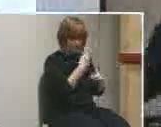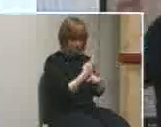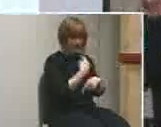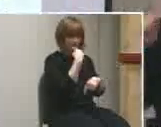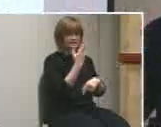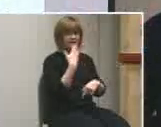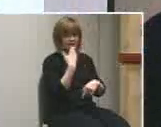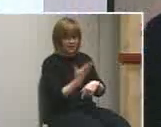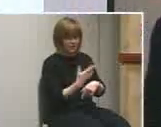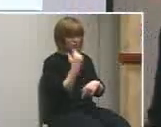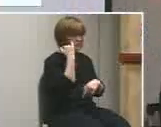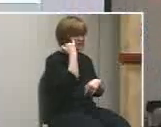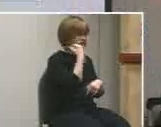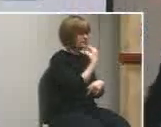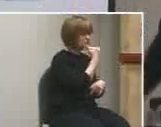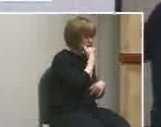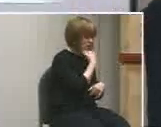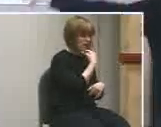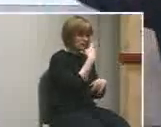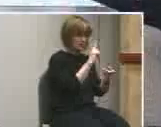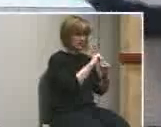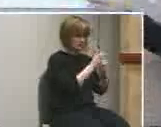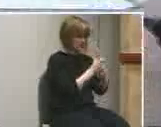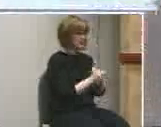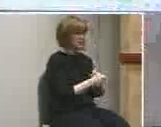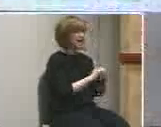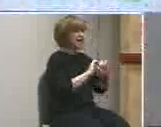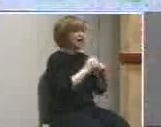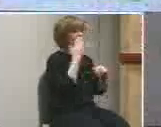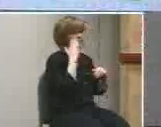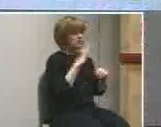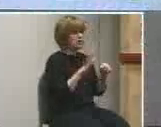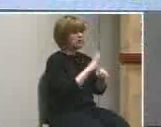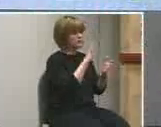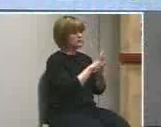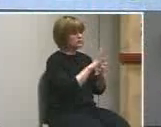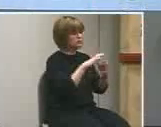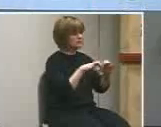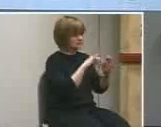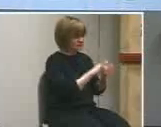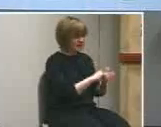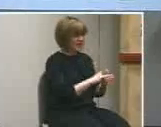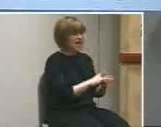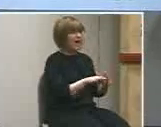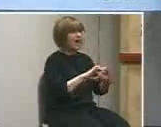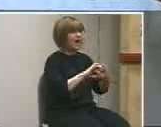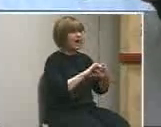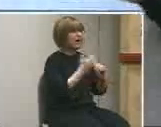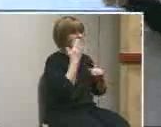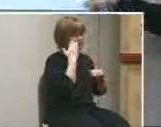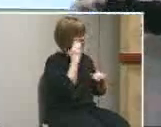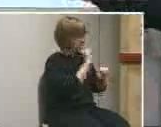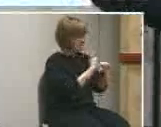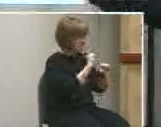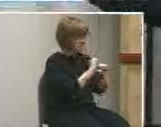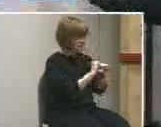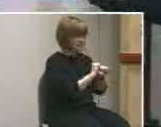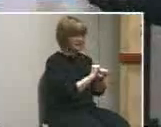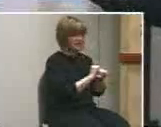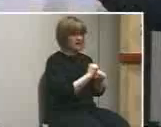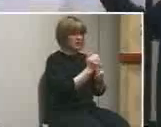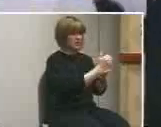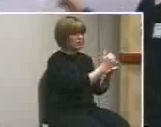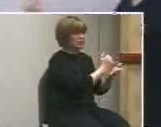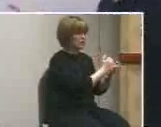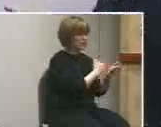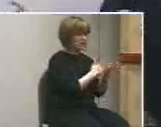doing it wrong, we correct it. How do we make sure the whole school does that? And how will we know if it's working? So we collect our office referral